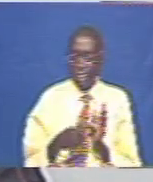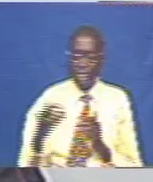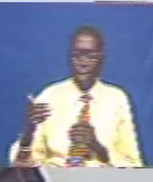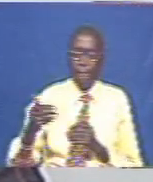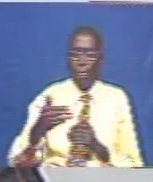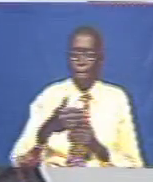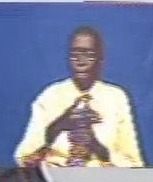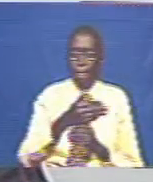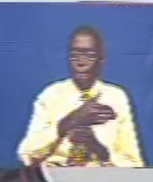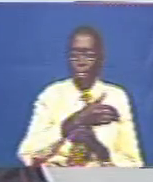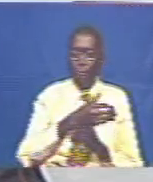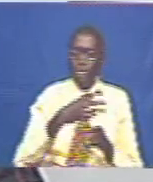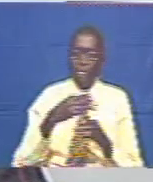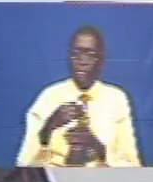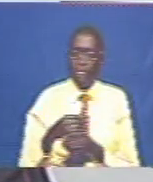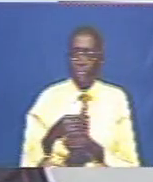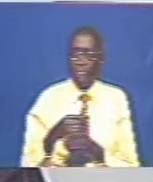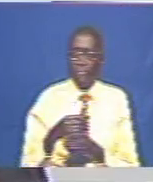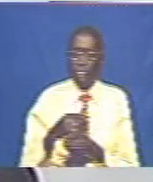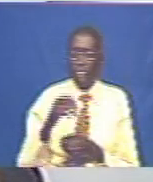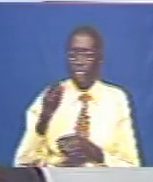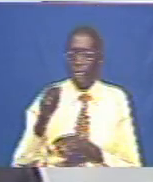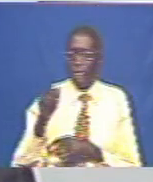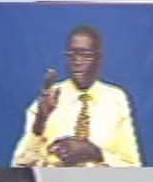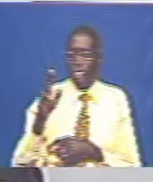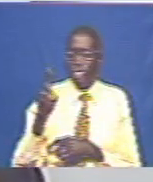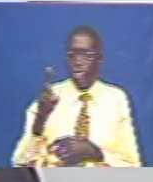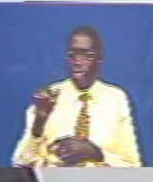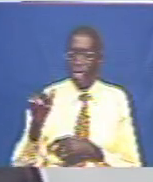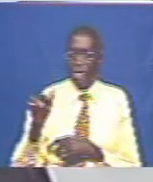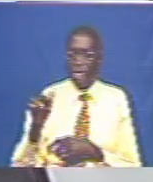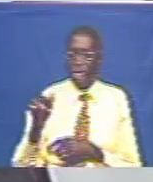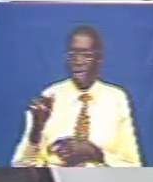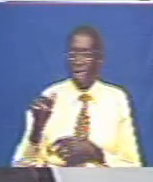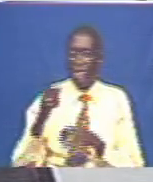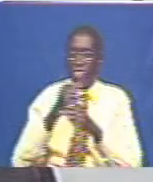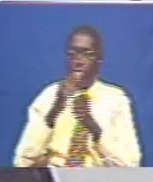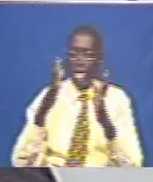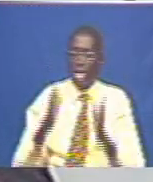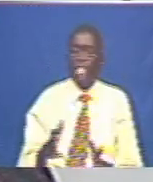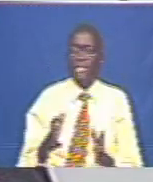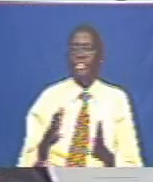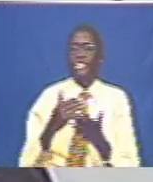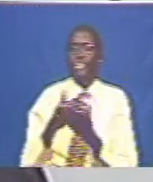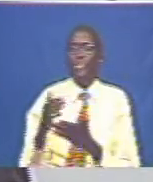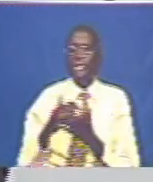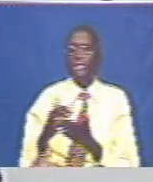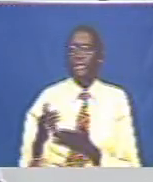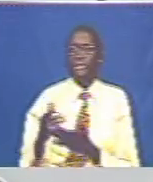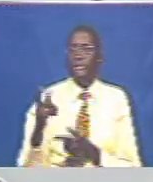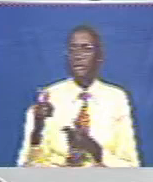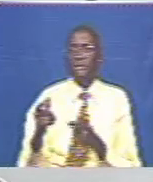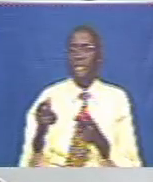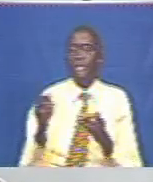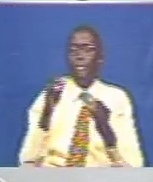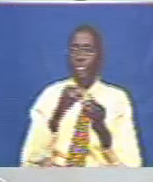and being able to form a funditech cooperative, a cooperative of fundis, because we felt some of the cooperatives have been putting money